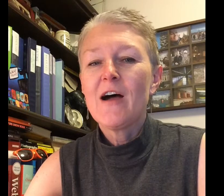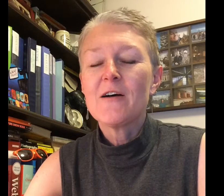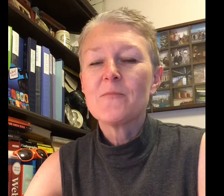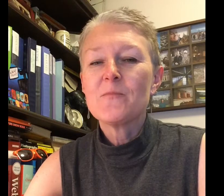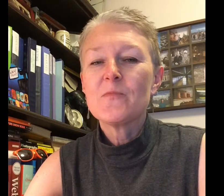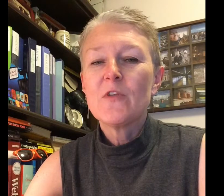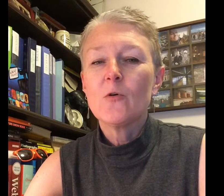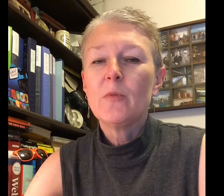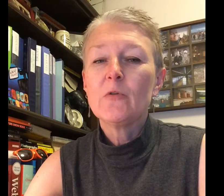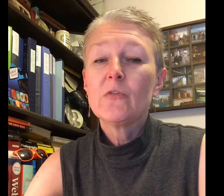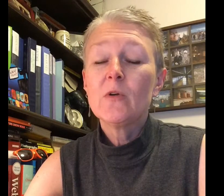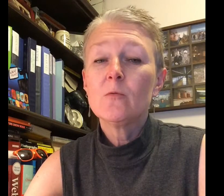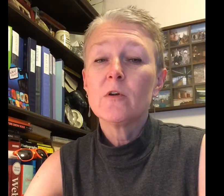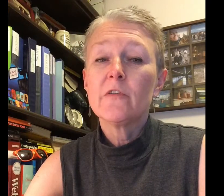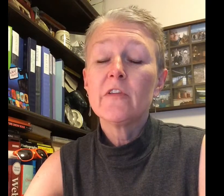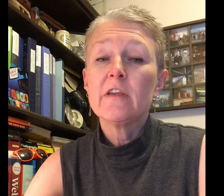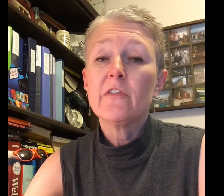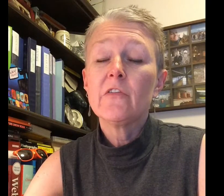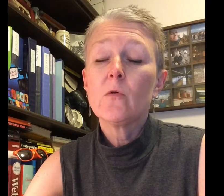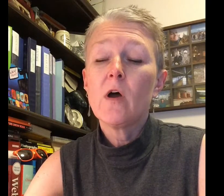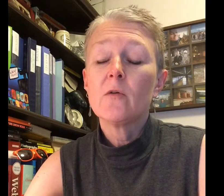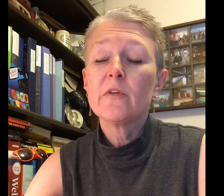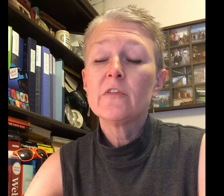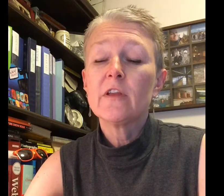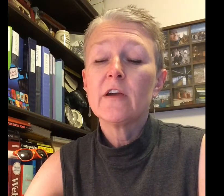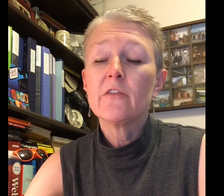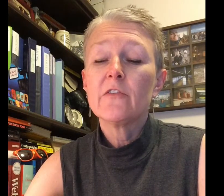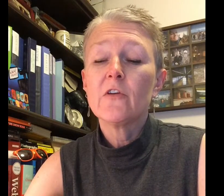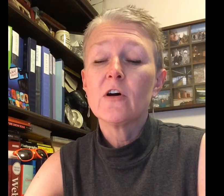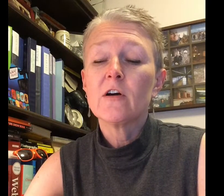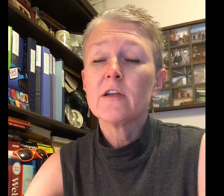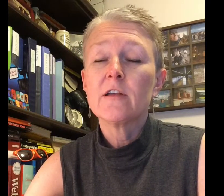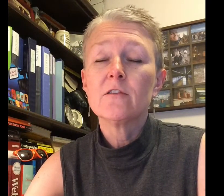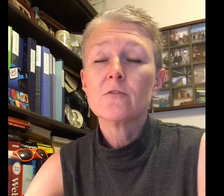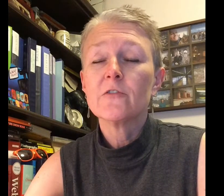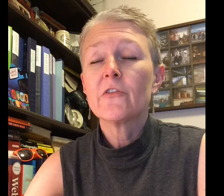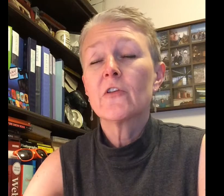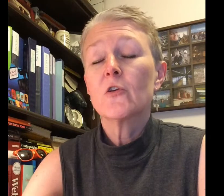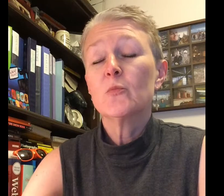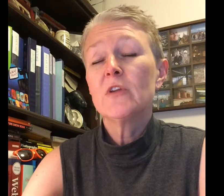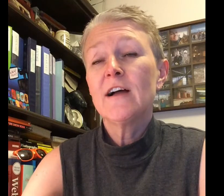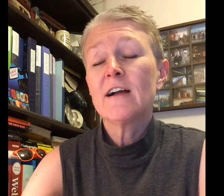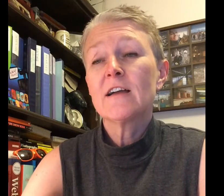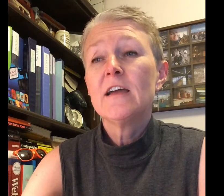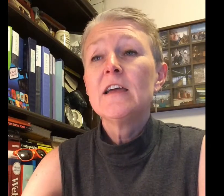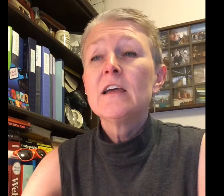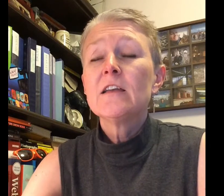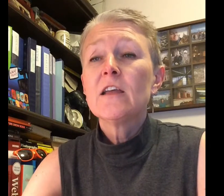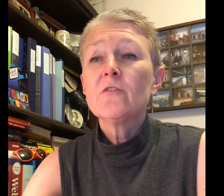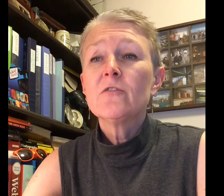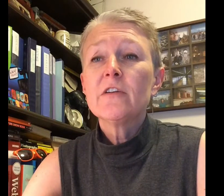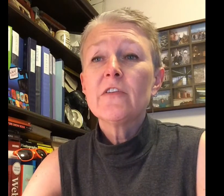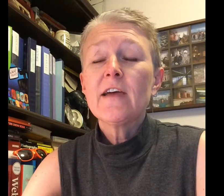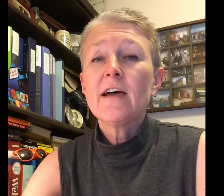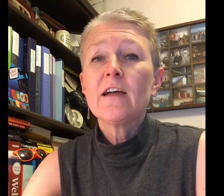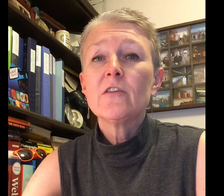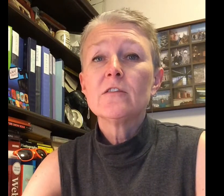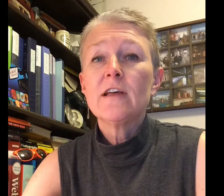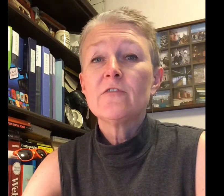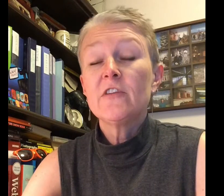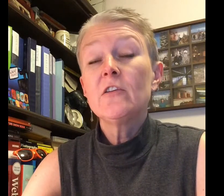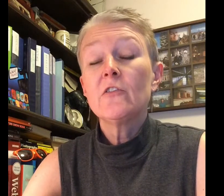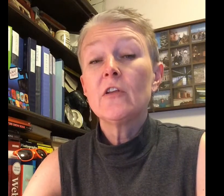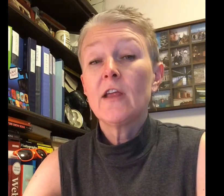example, though, about swear words is recently I saw in Orange is the New Black, Netflix